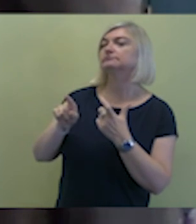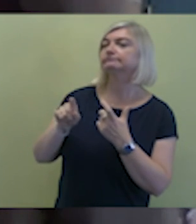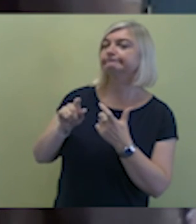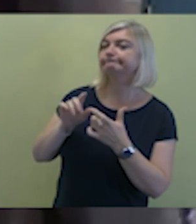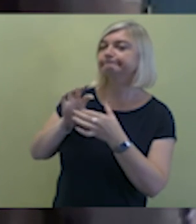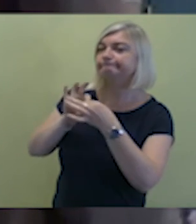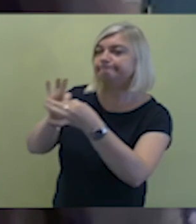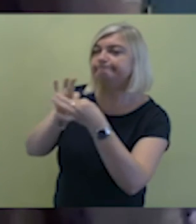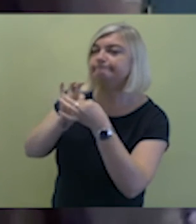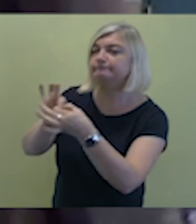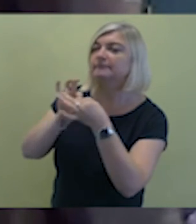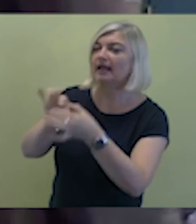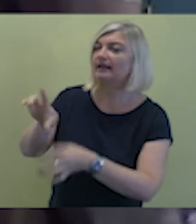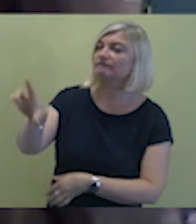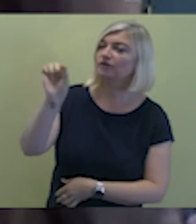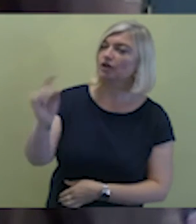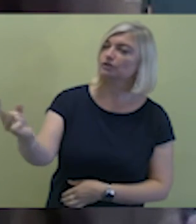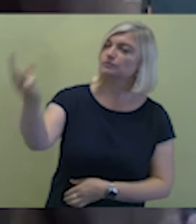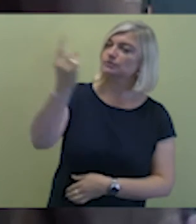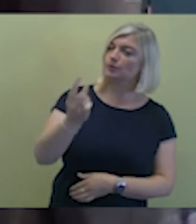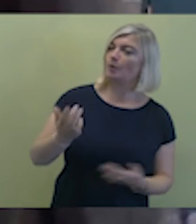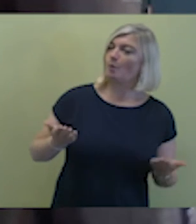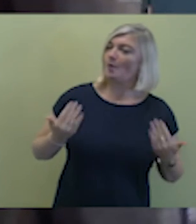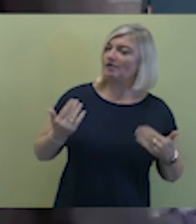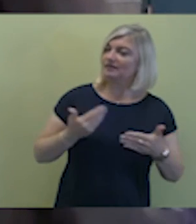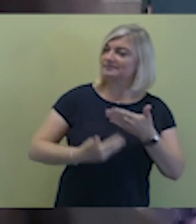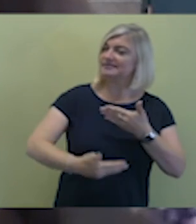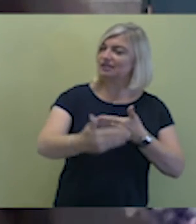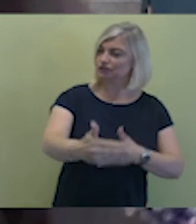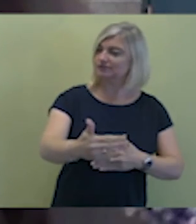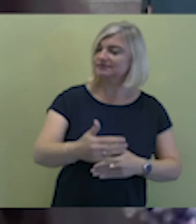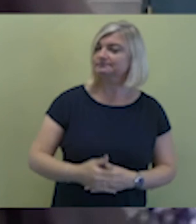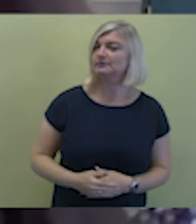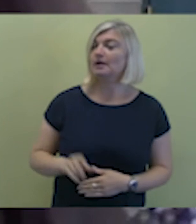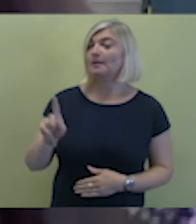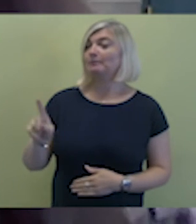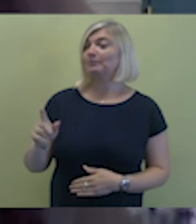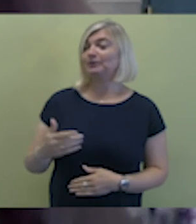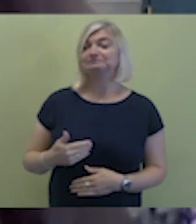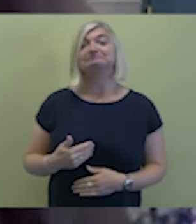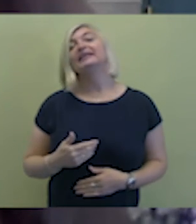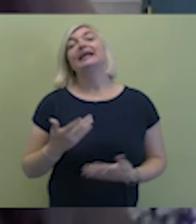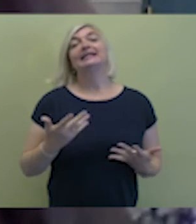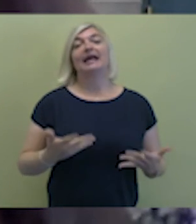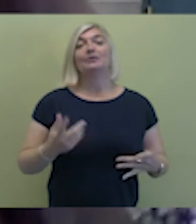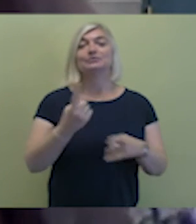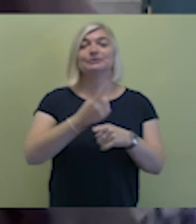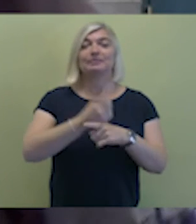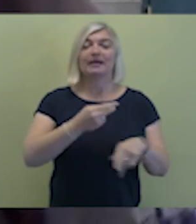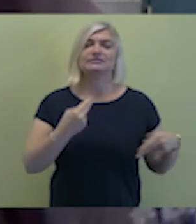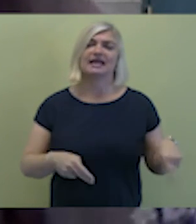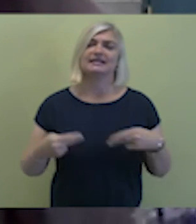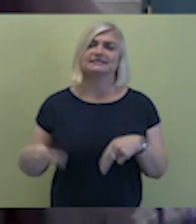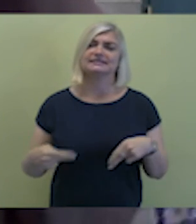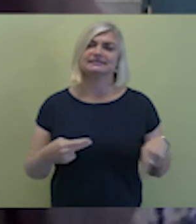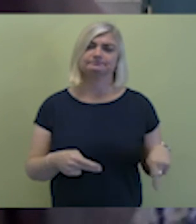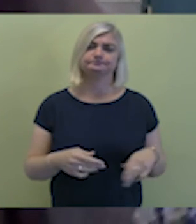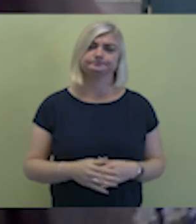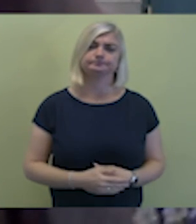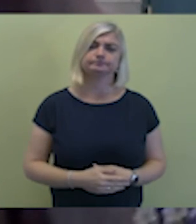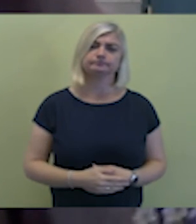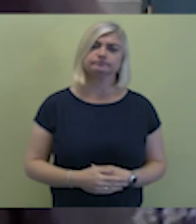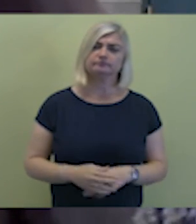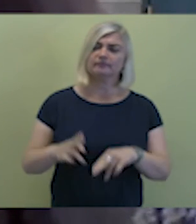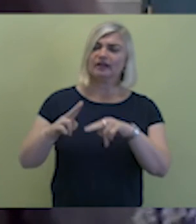get you invited to our welcome sessions as well. But without further ado, let's start talking about dance. So Faye, just to come to you